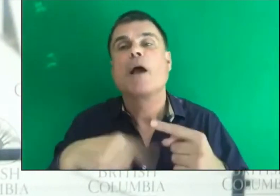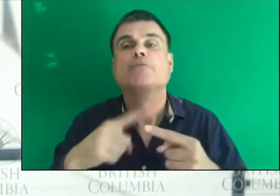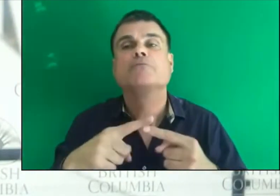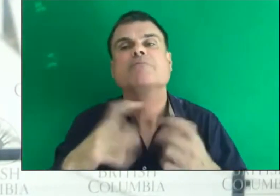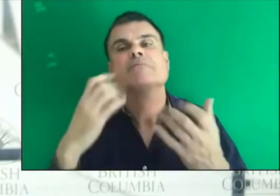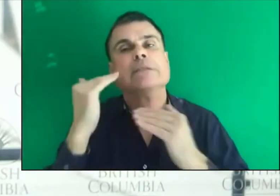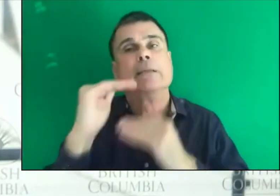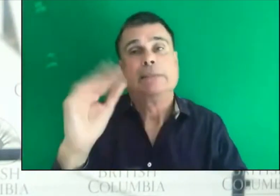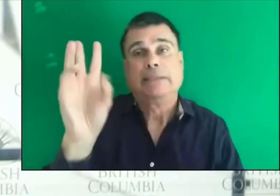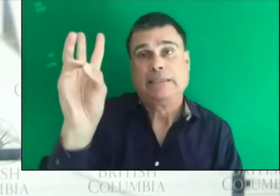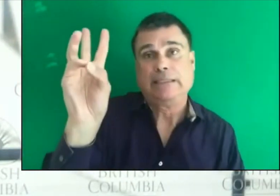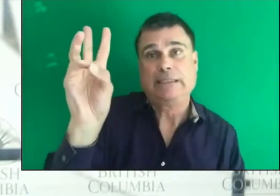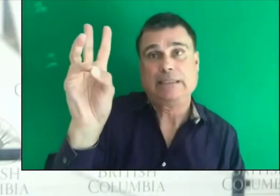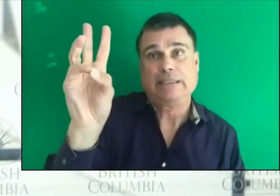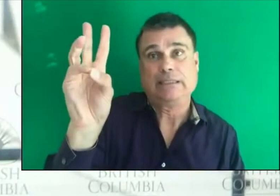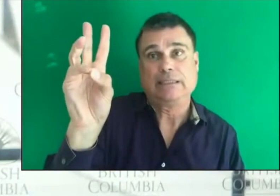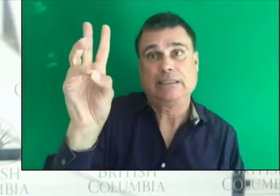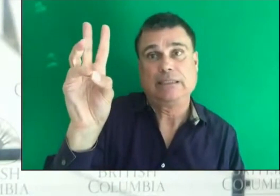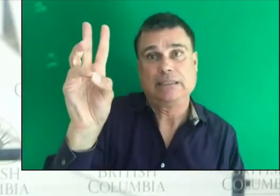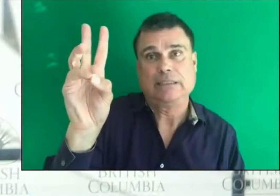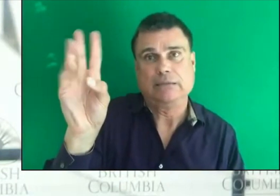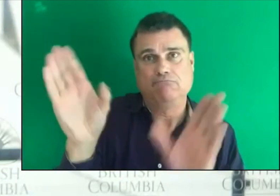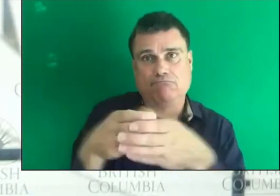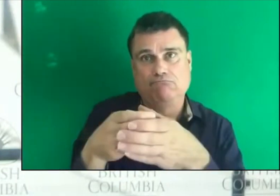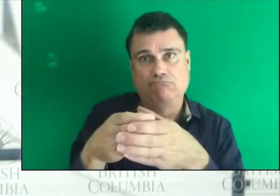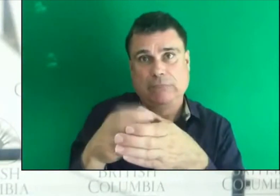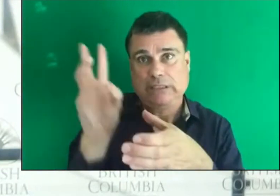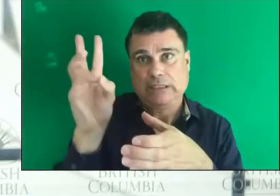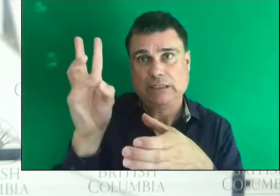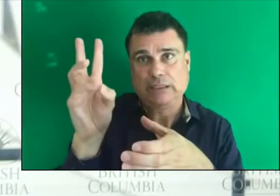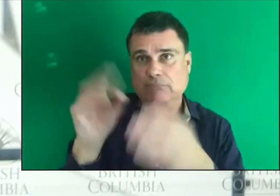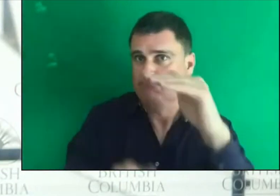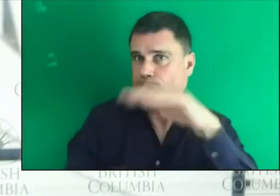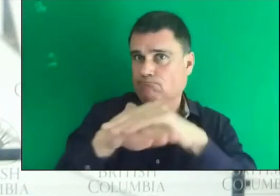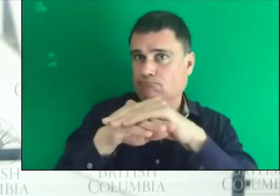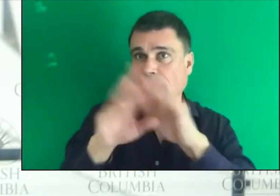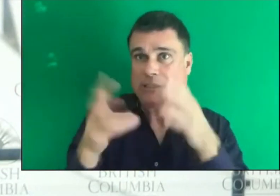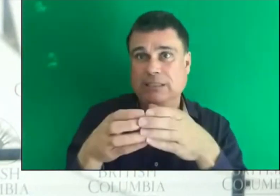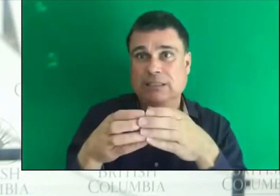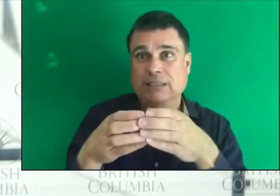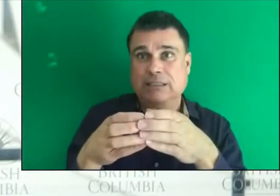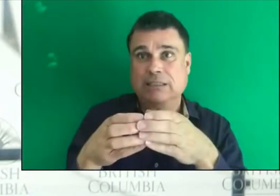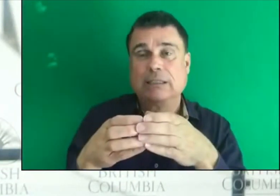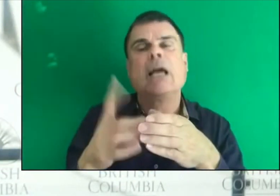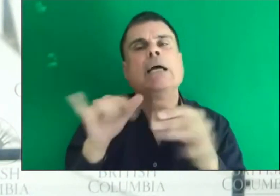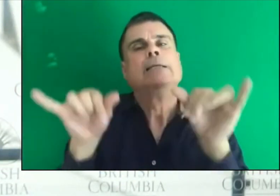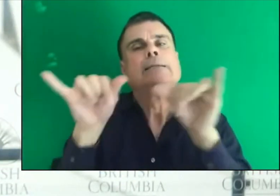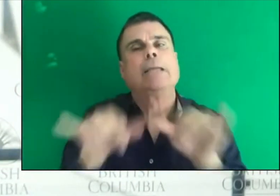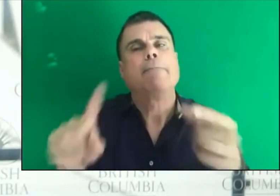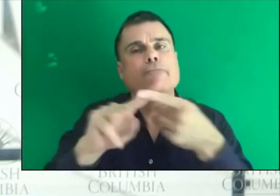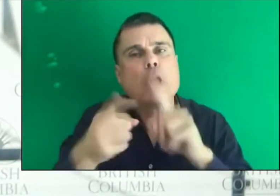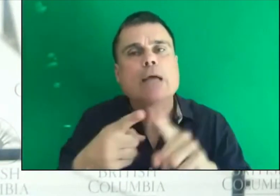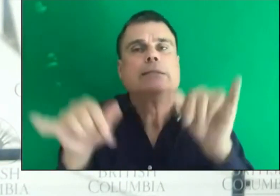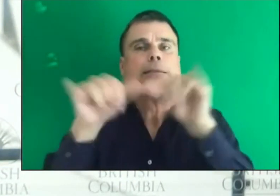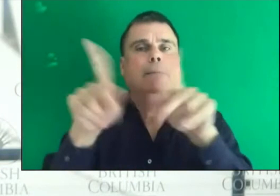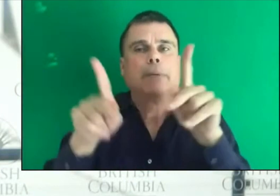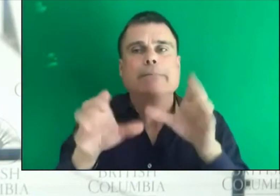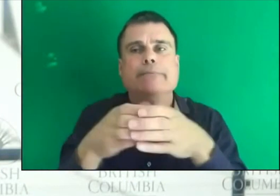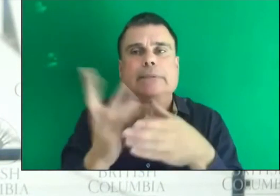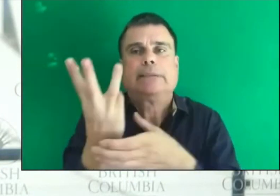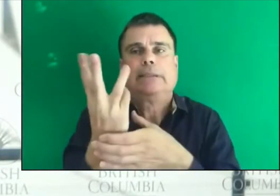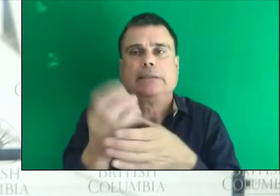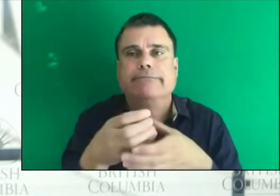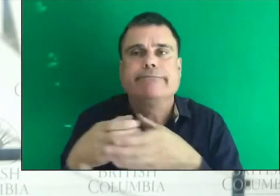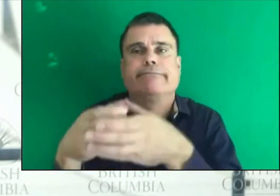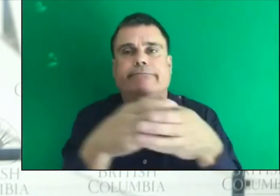Hi, thanks for this. And my first question, Keith had asked, so let's get right at the second one. Now, with this new order, what happens to people